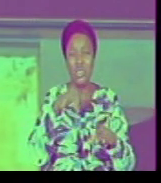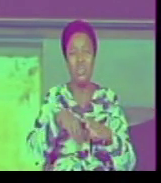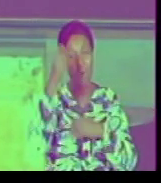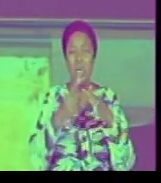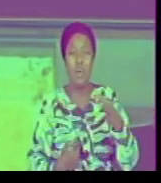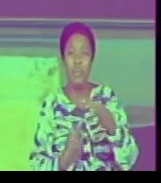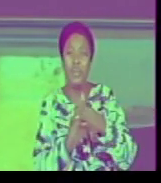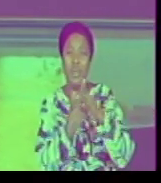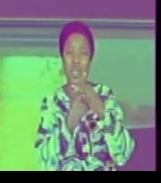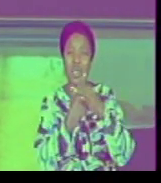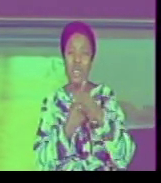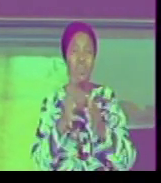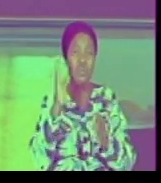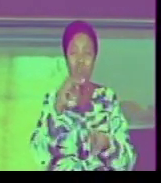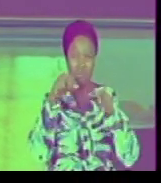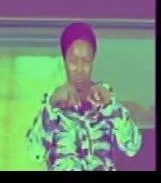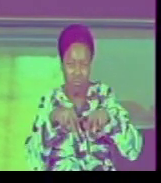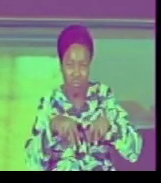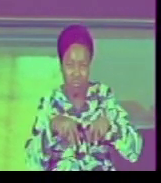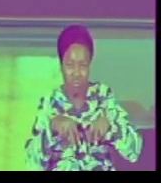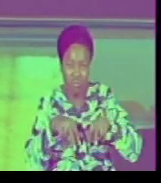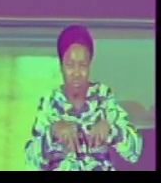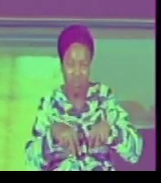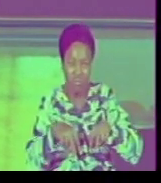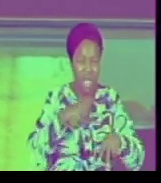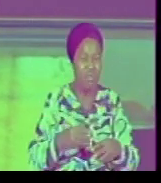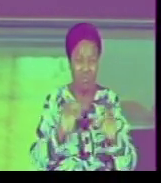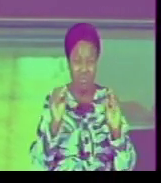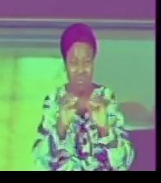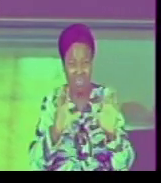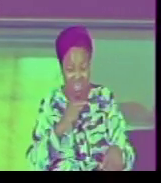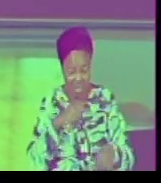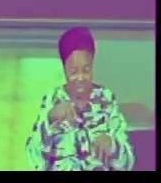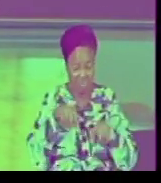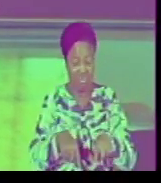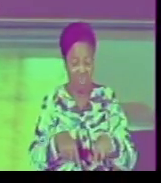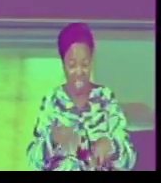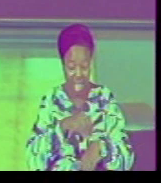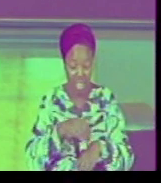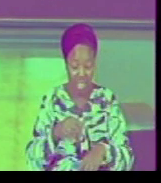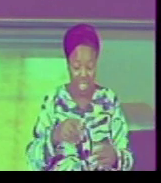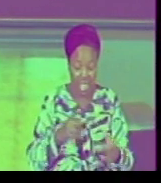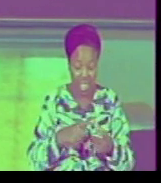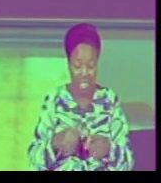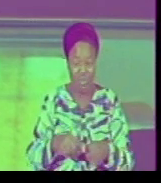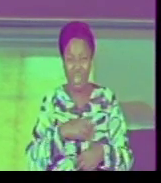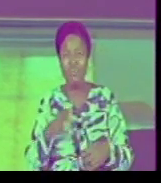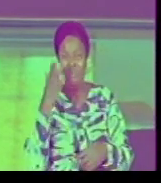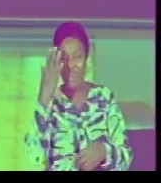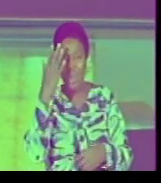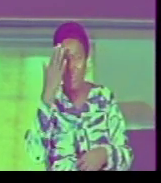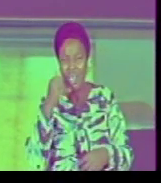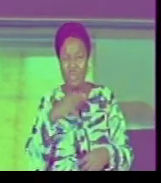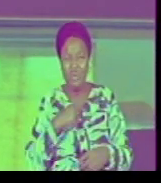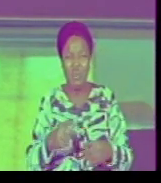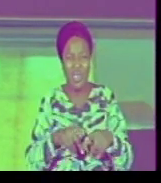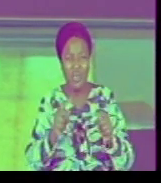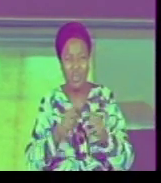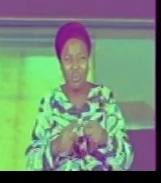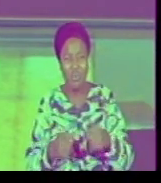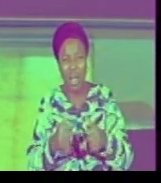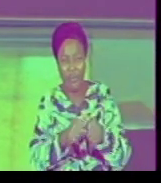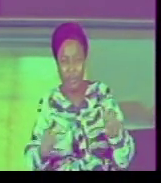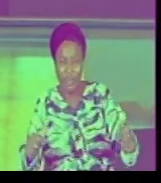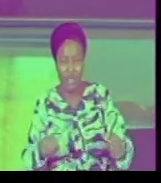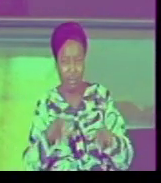looking down. And there's nothing you're looking down at. You're trying to avoid looking at the faces of the people because you're